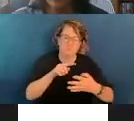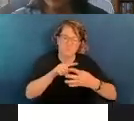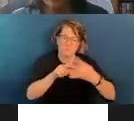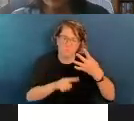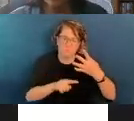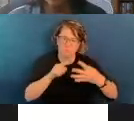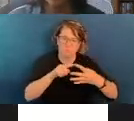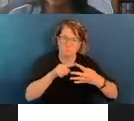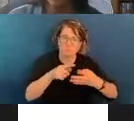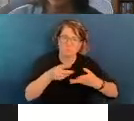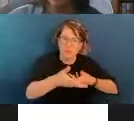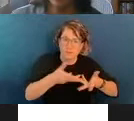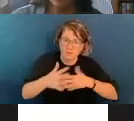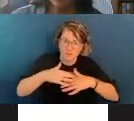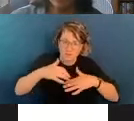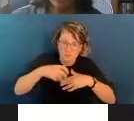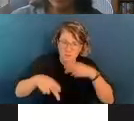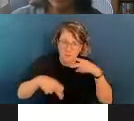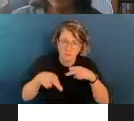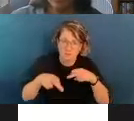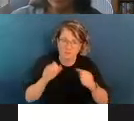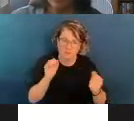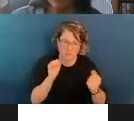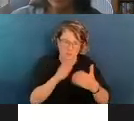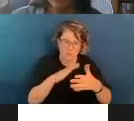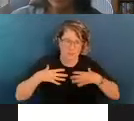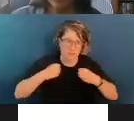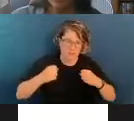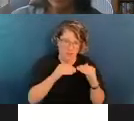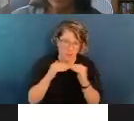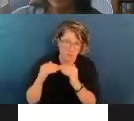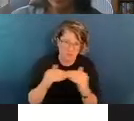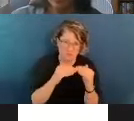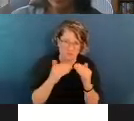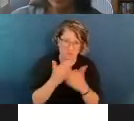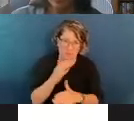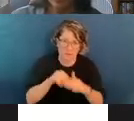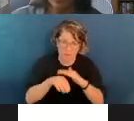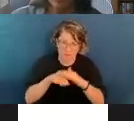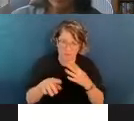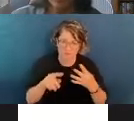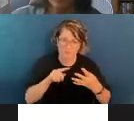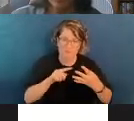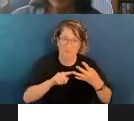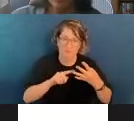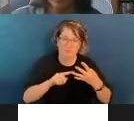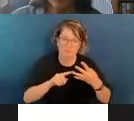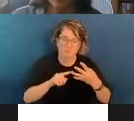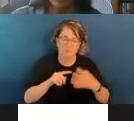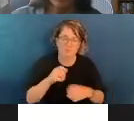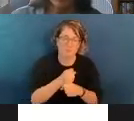through access, ensuring Indigenous inclusion, and informing evaluation.